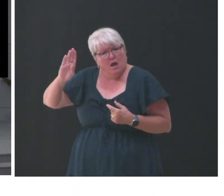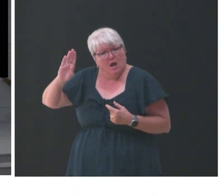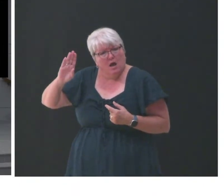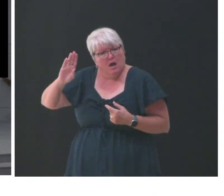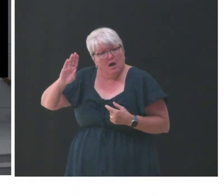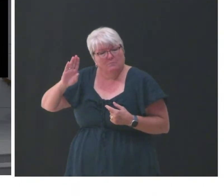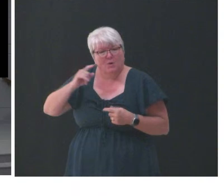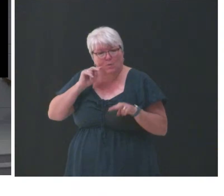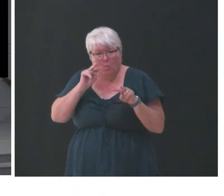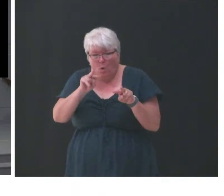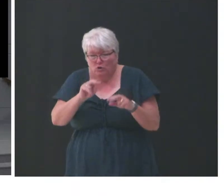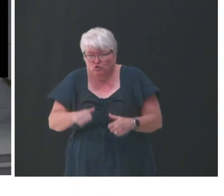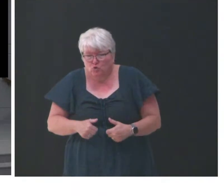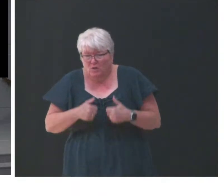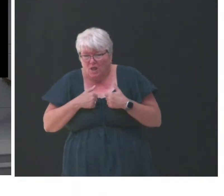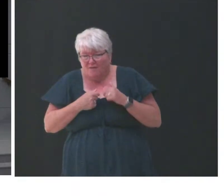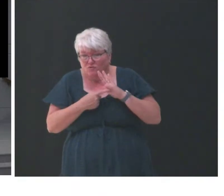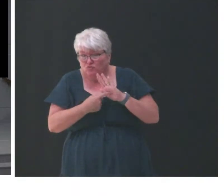how you live.